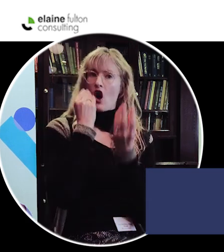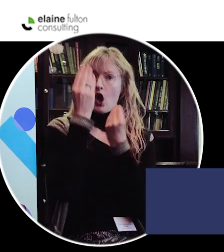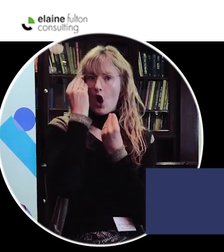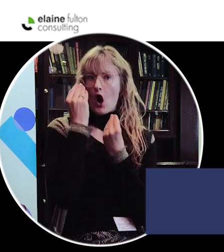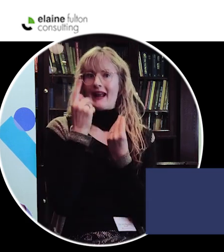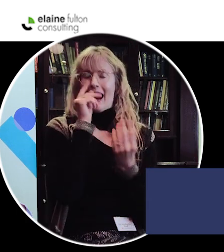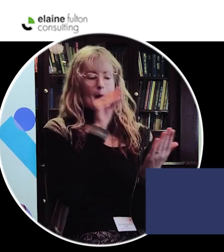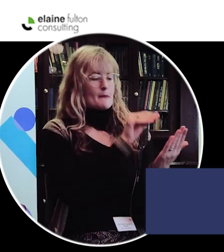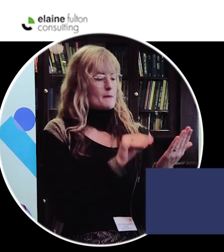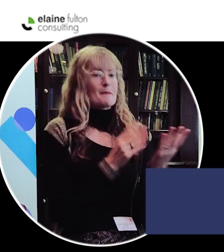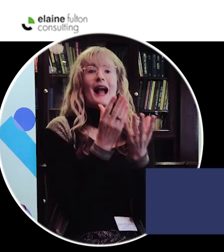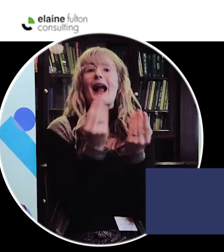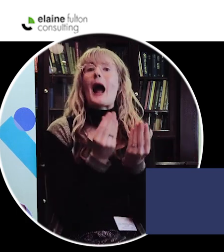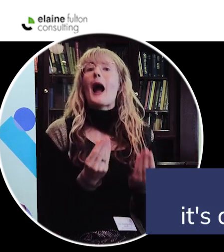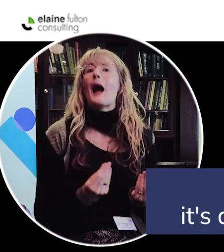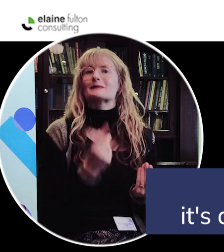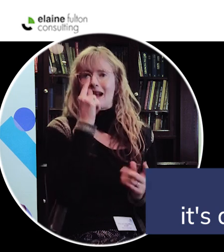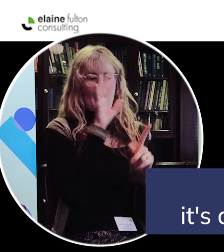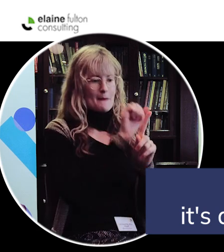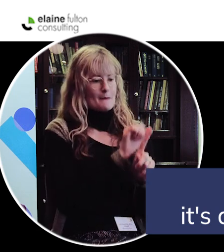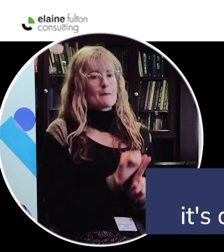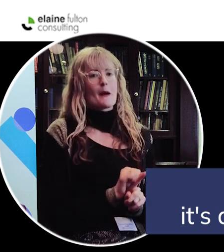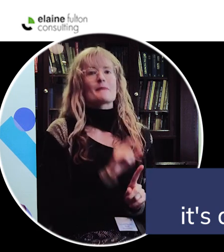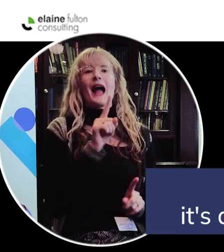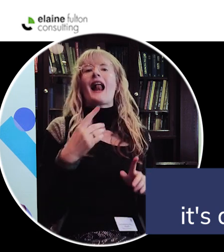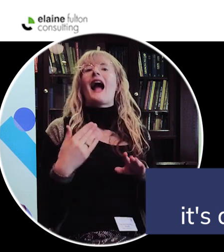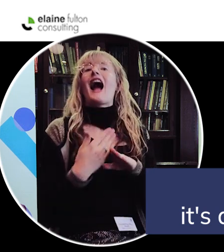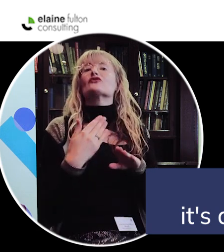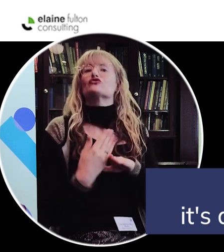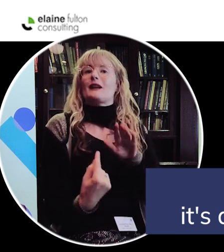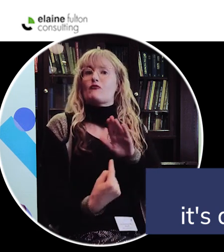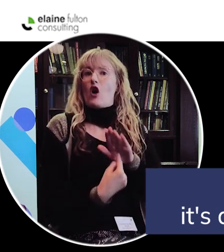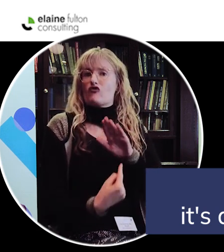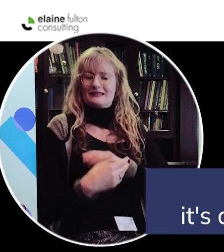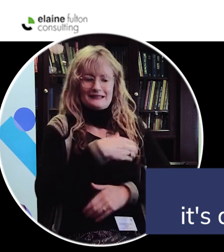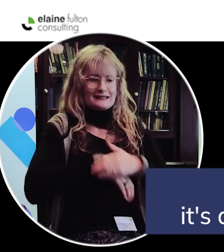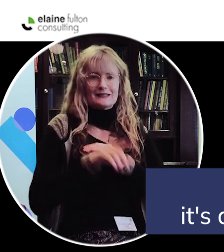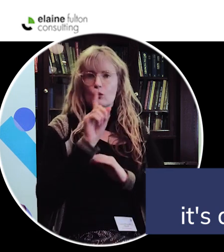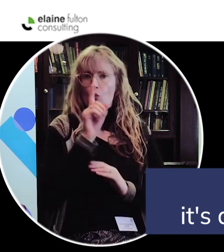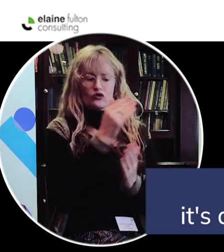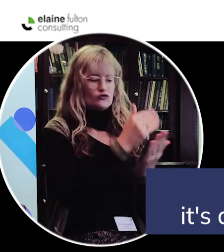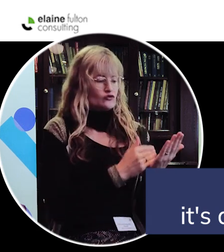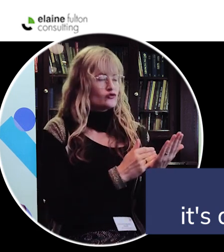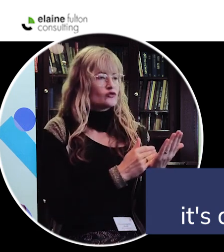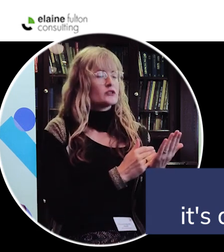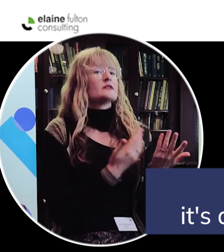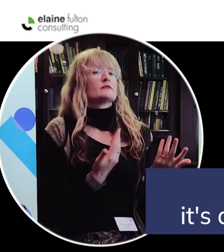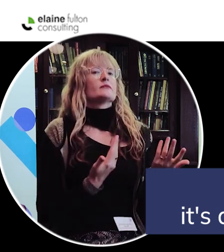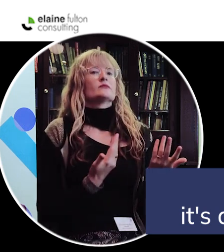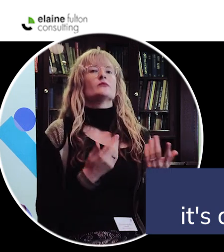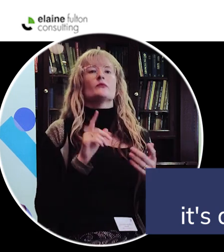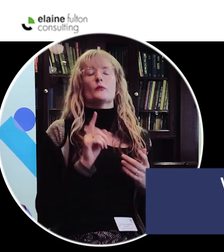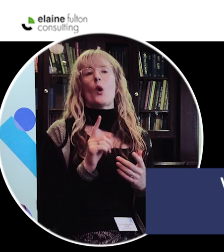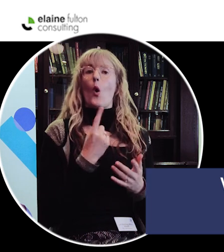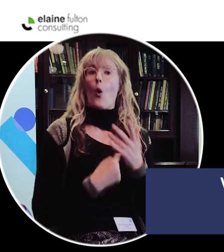gaps and priorities for action. And that action isn't just for those involved, it's action across the system and into the wider